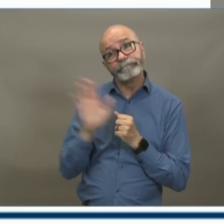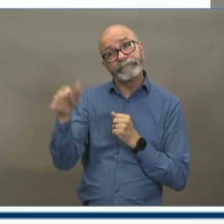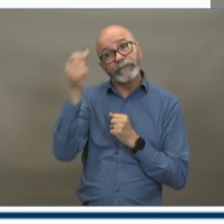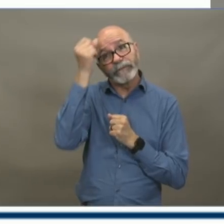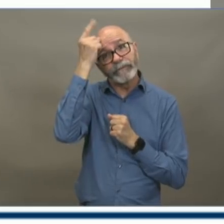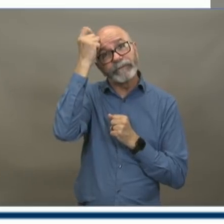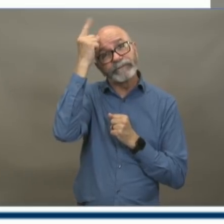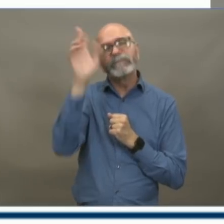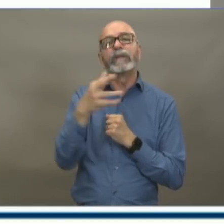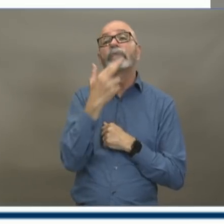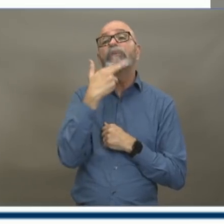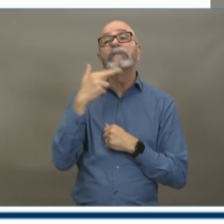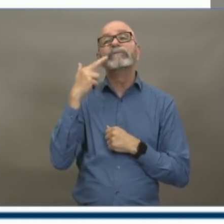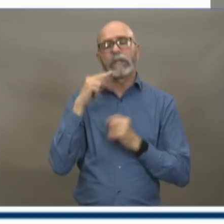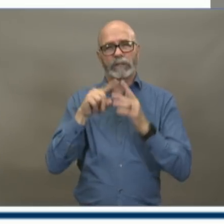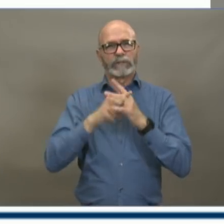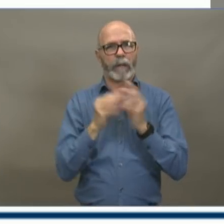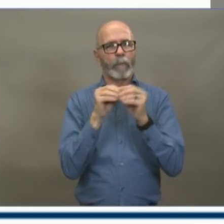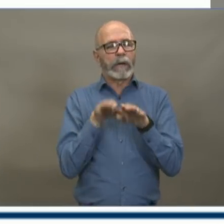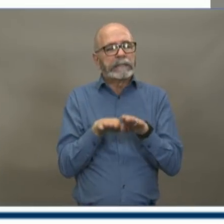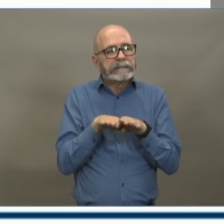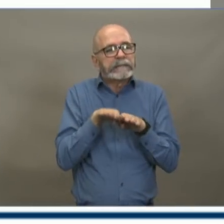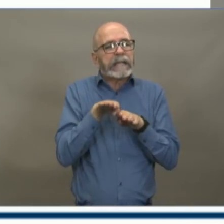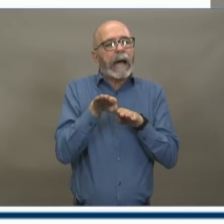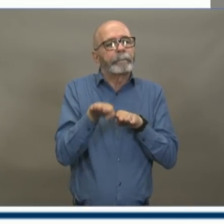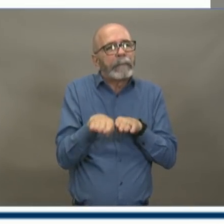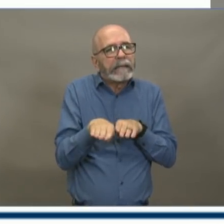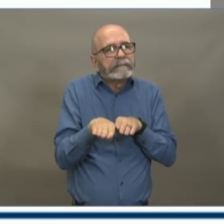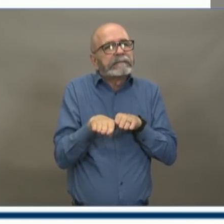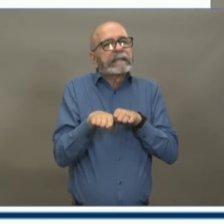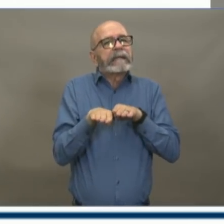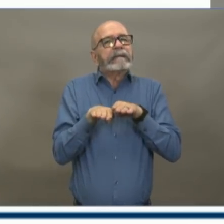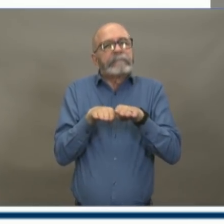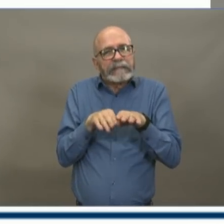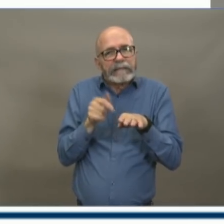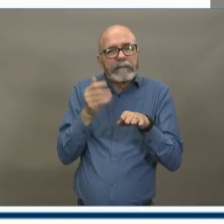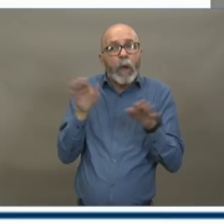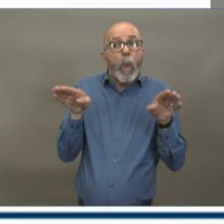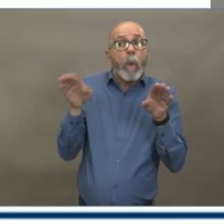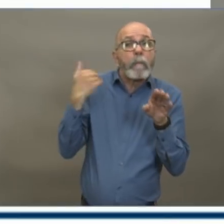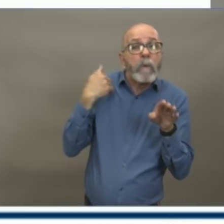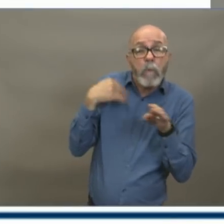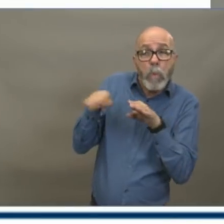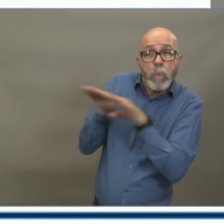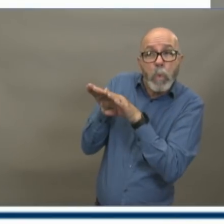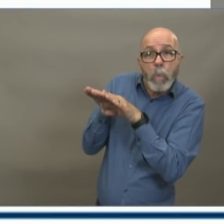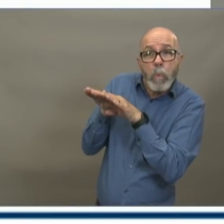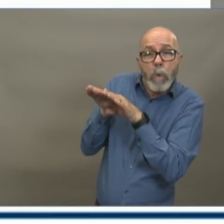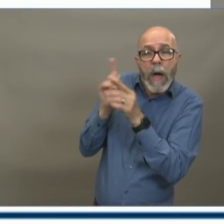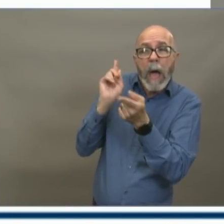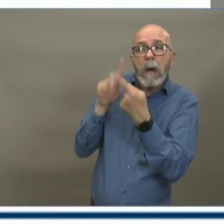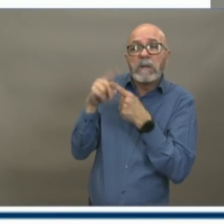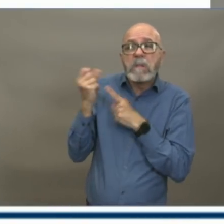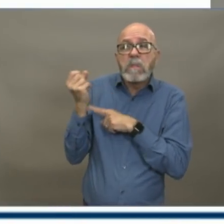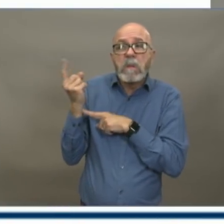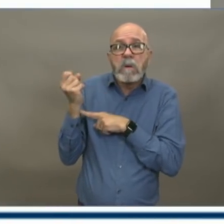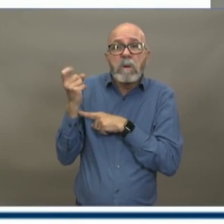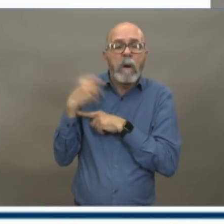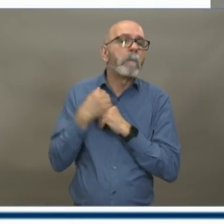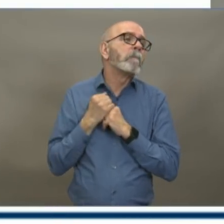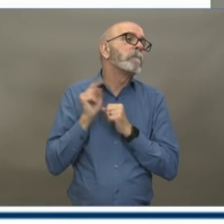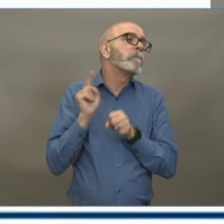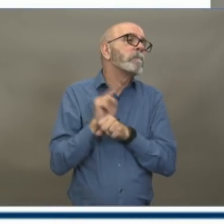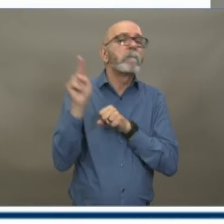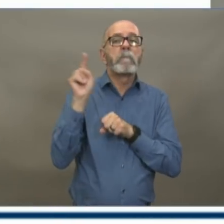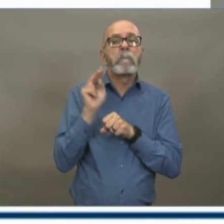were closed. Now they're open to 11 o'clock. We'll look at where and when we can expand their